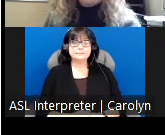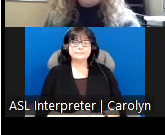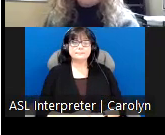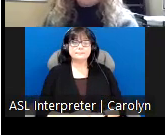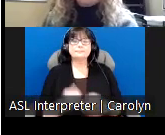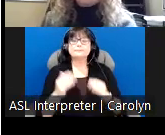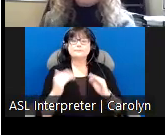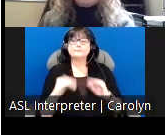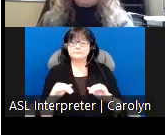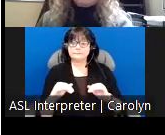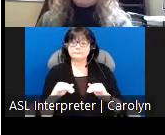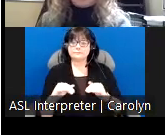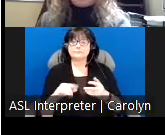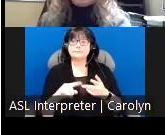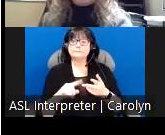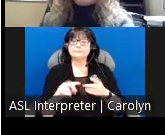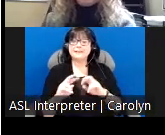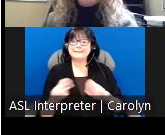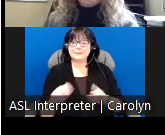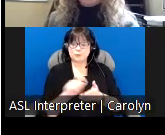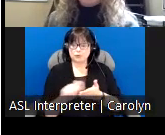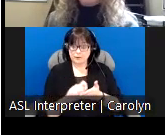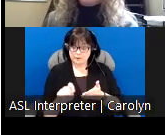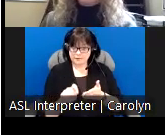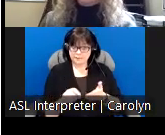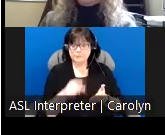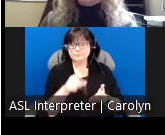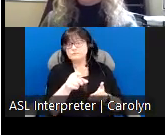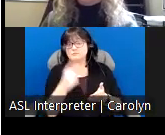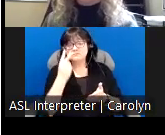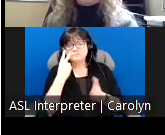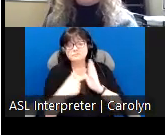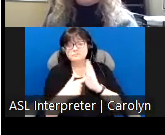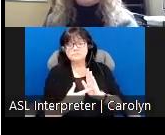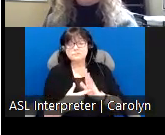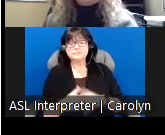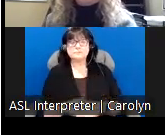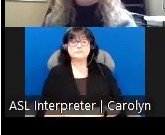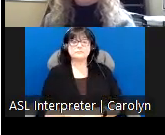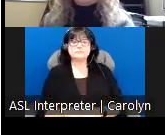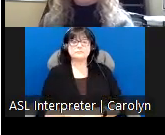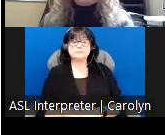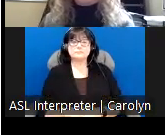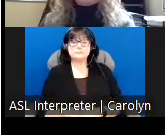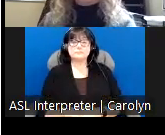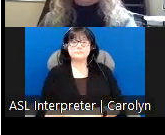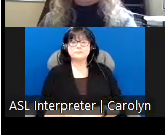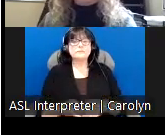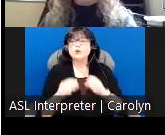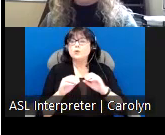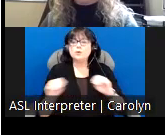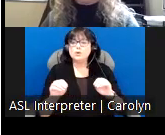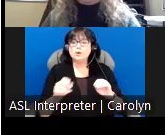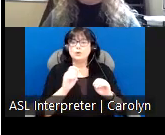And then here's an example of the breakdown for writing. So although there is no writing sample with this assessment, it does give you